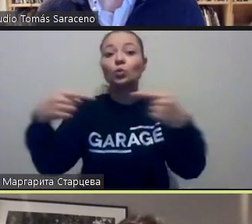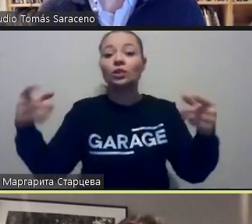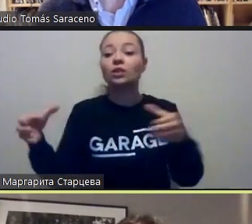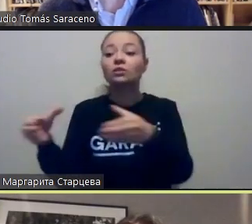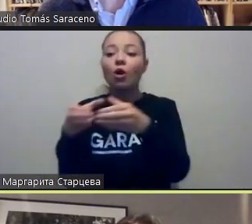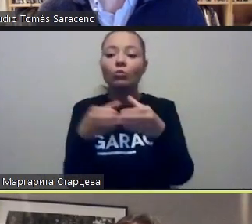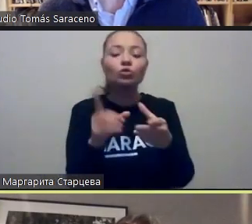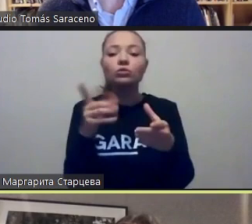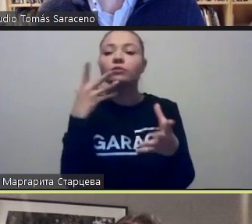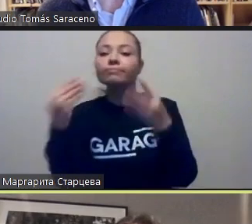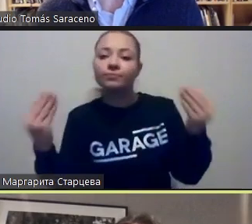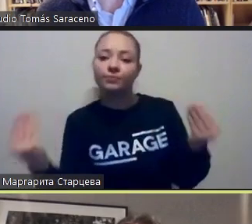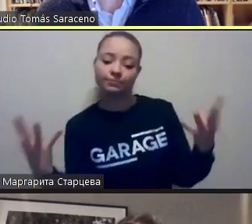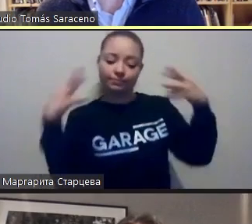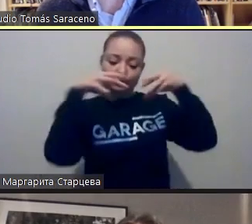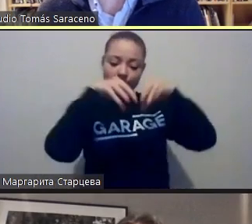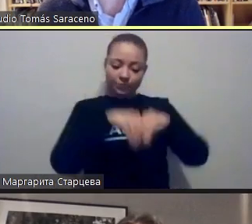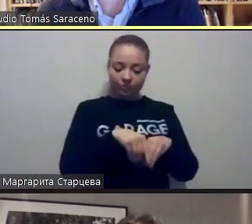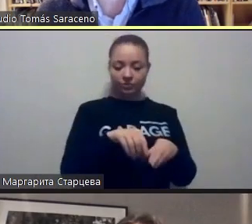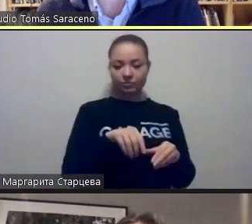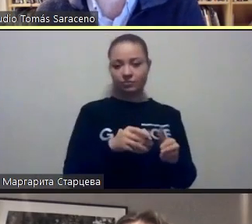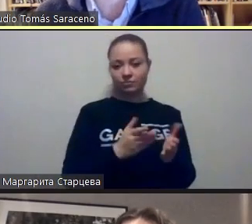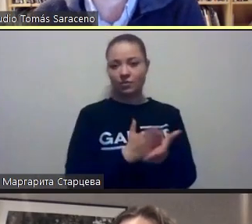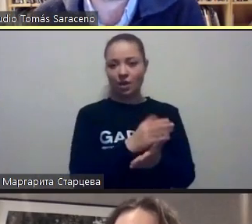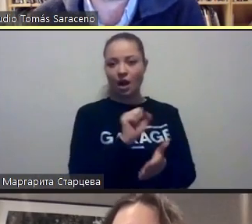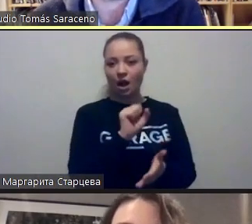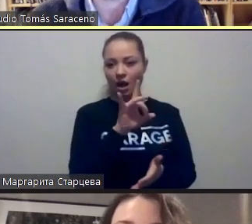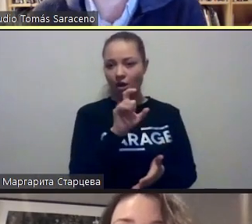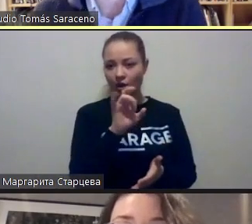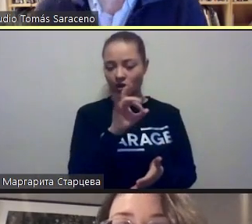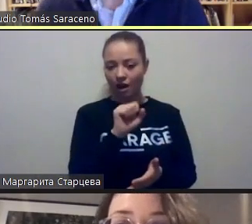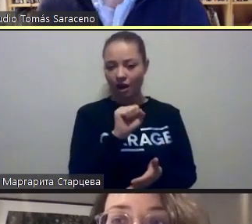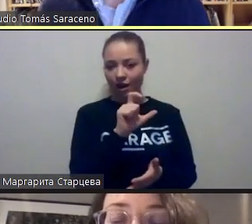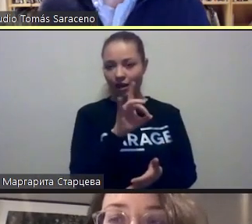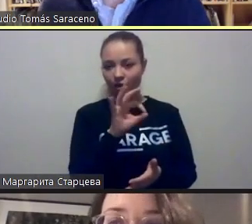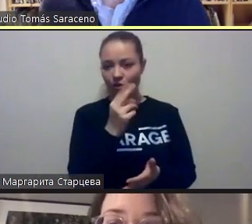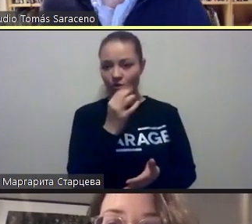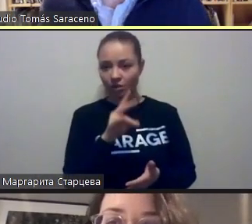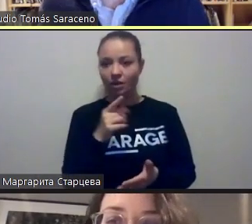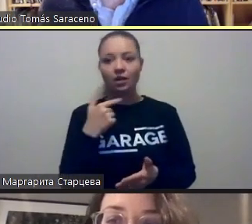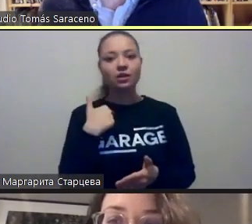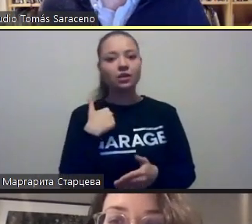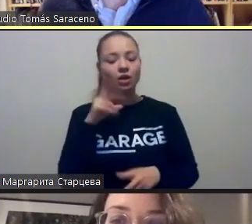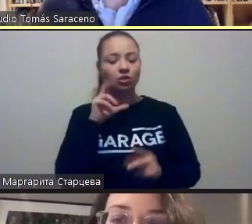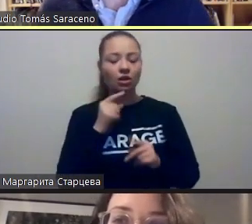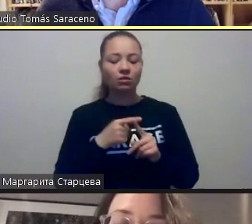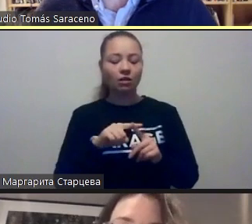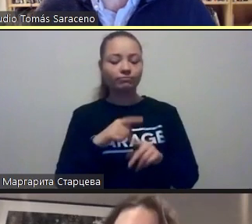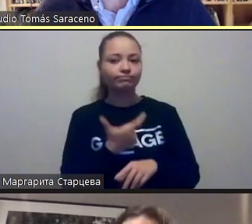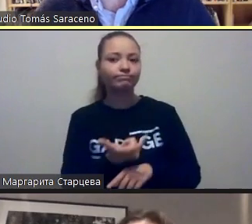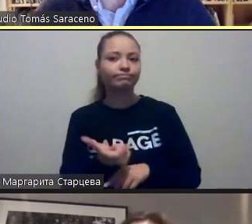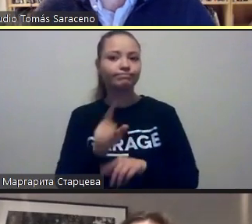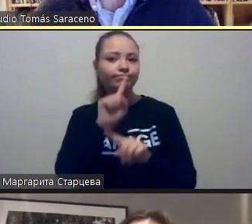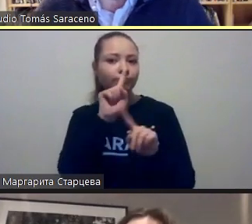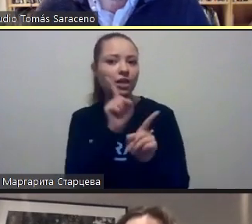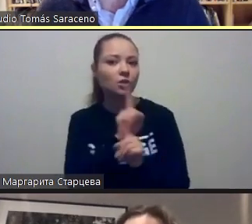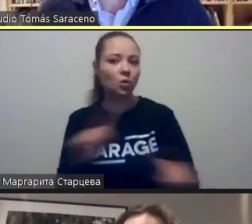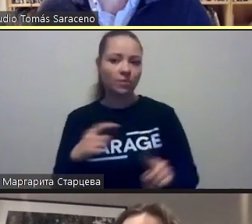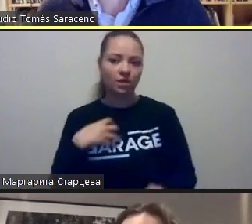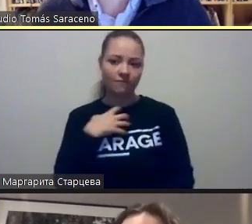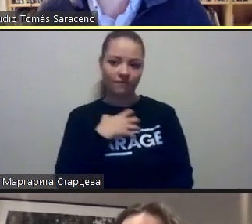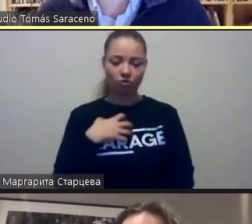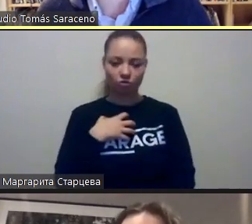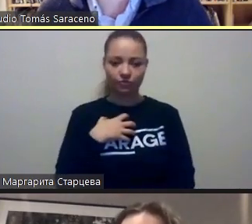other communities? I think so are crucial, and is really what it needs